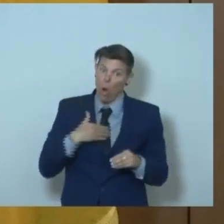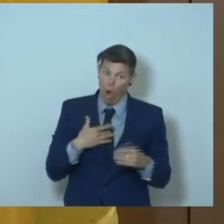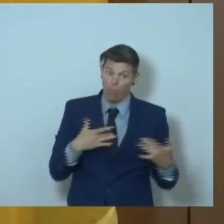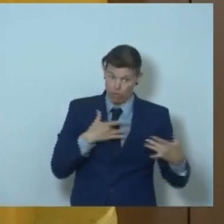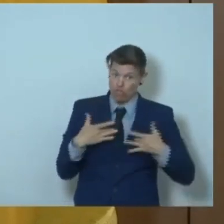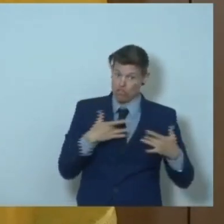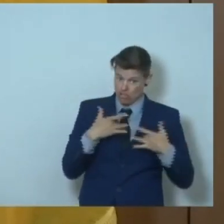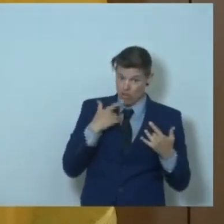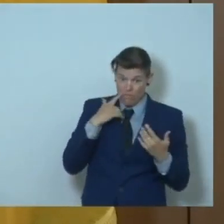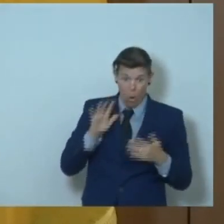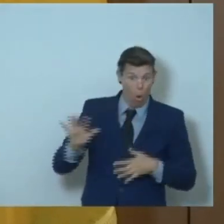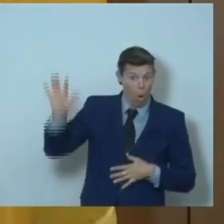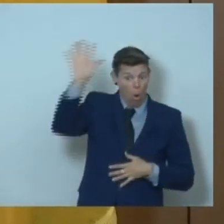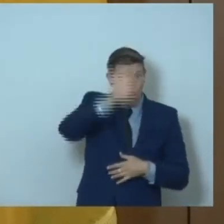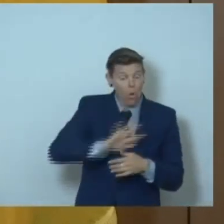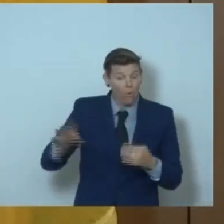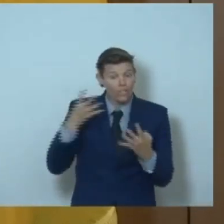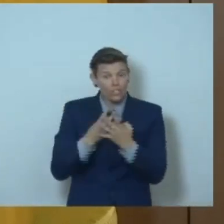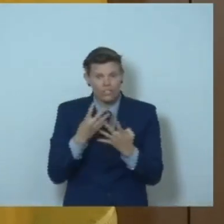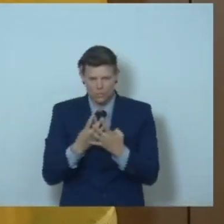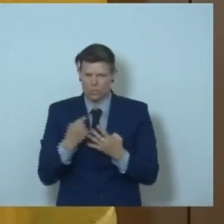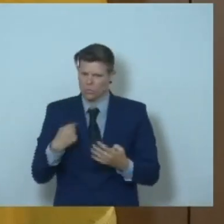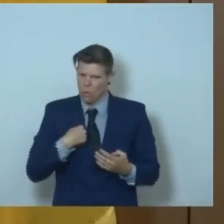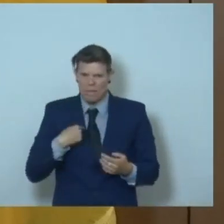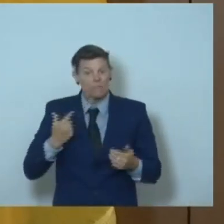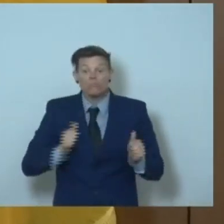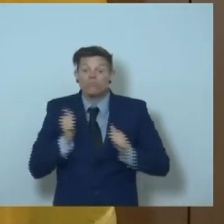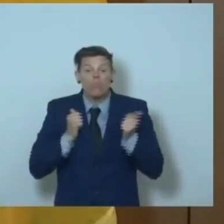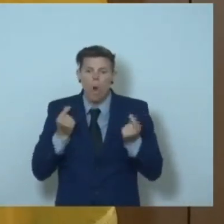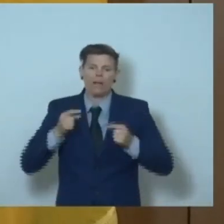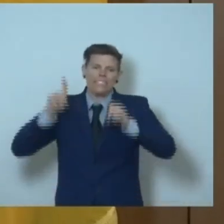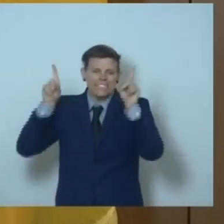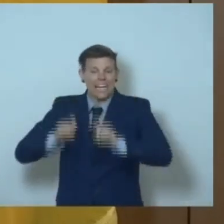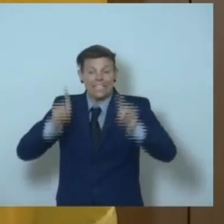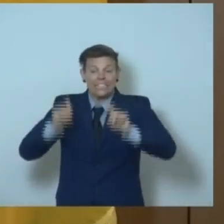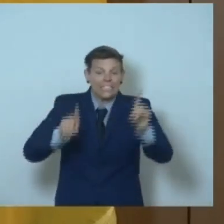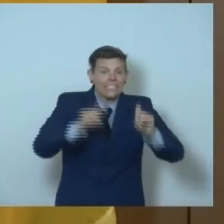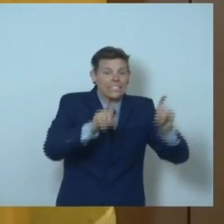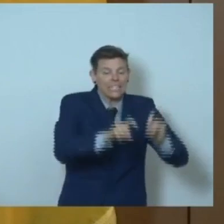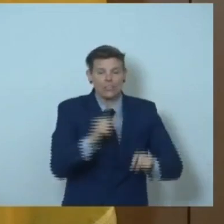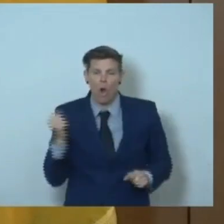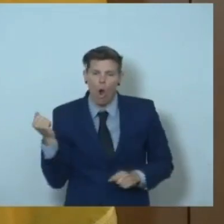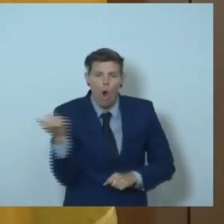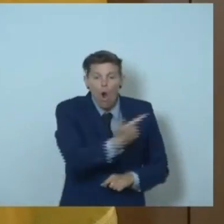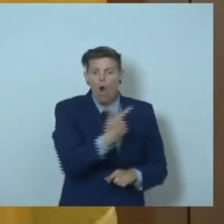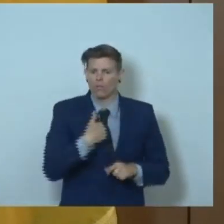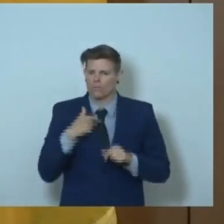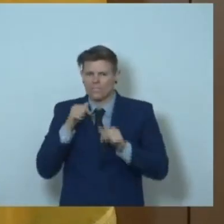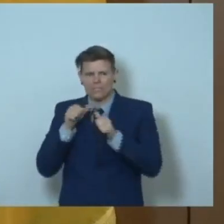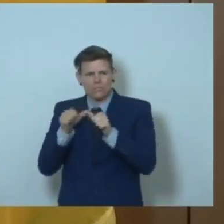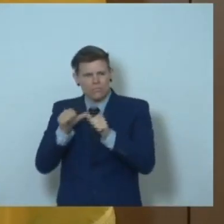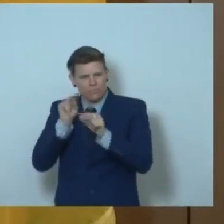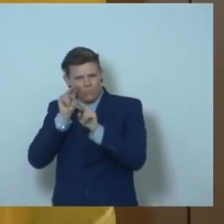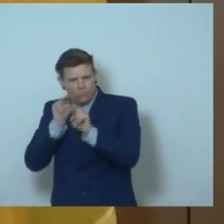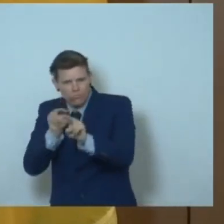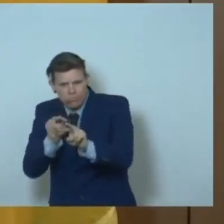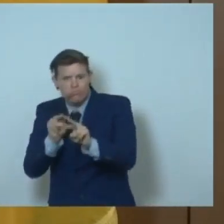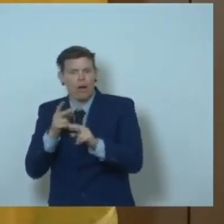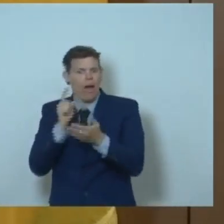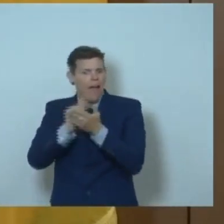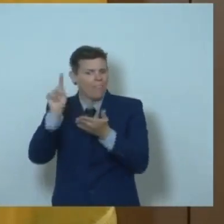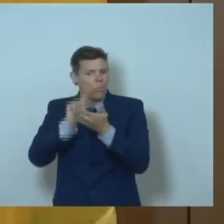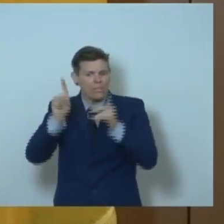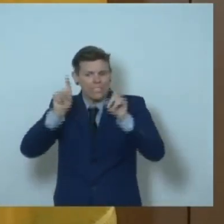about it? We're doing aggressive testing, and I'll give you an example, right? We do the surveillance. We do a percentage of the staff every week. We